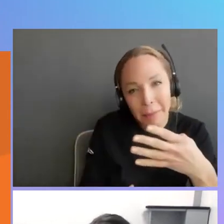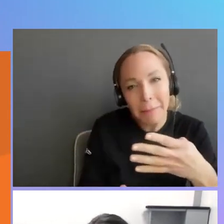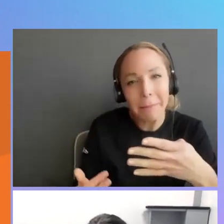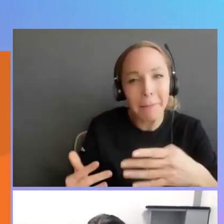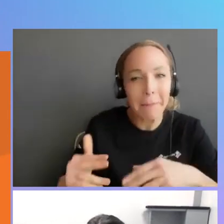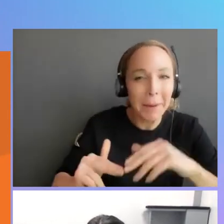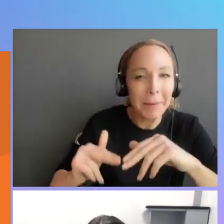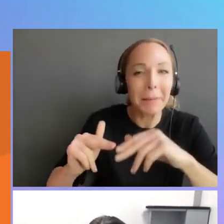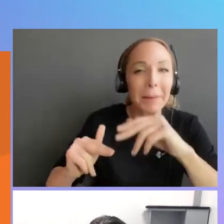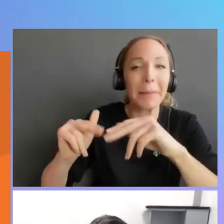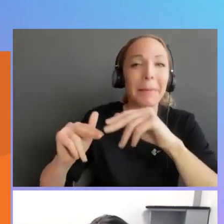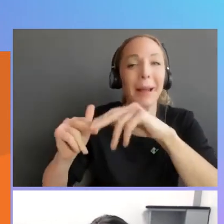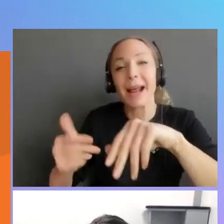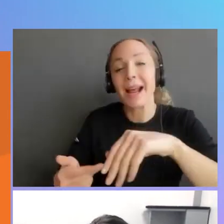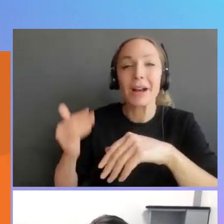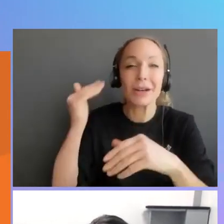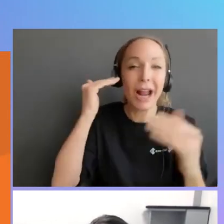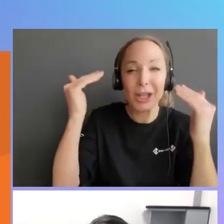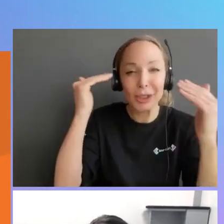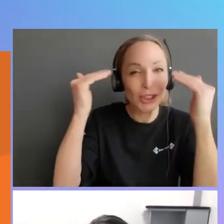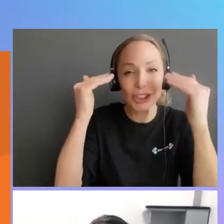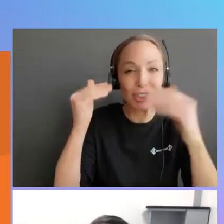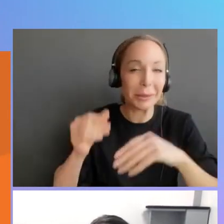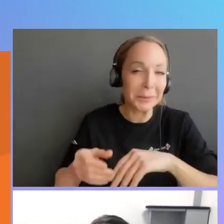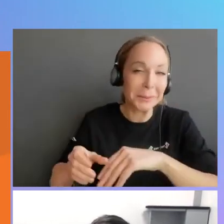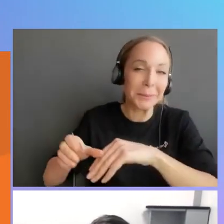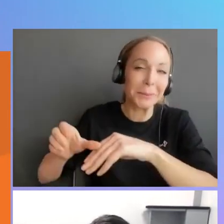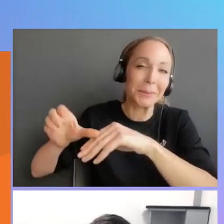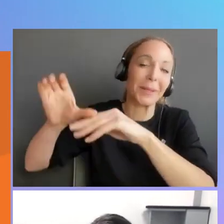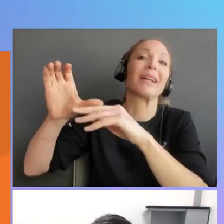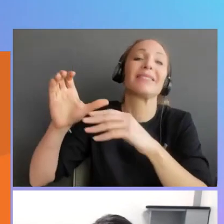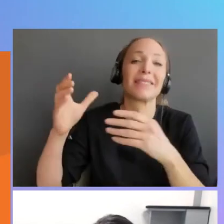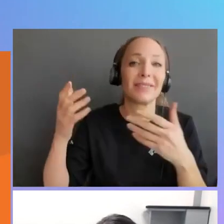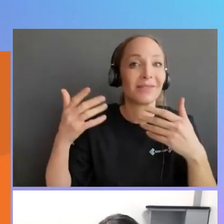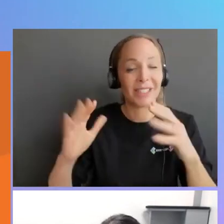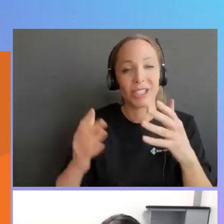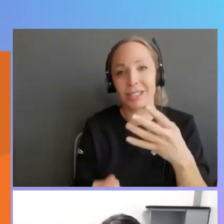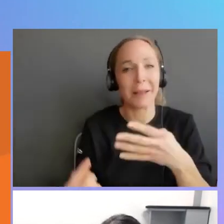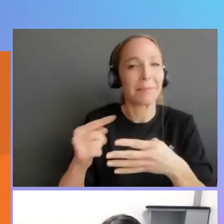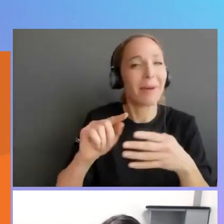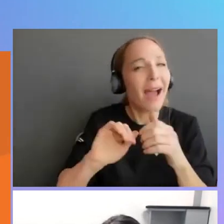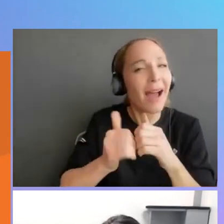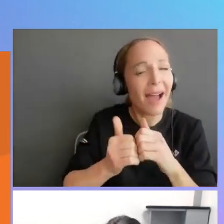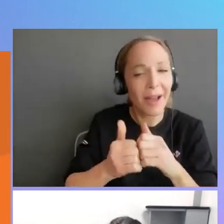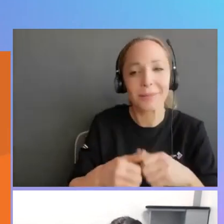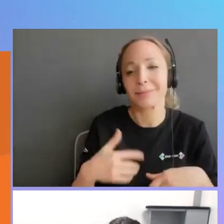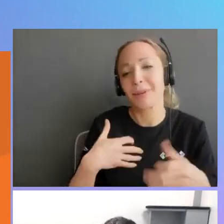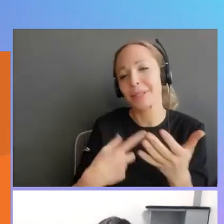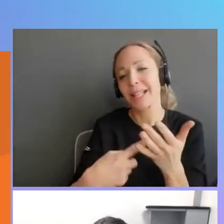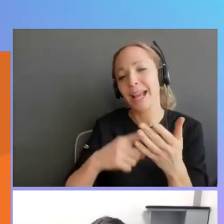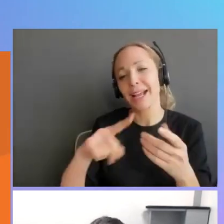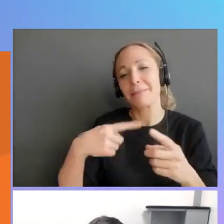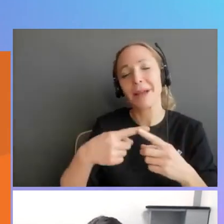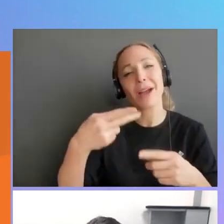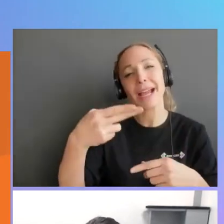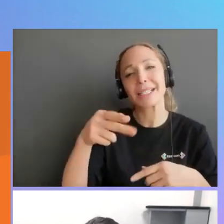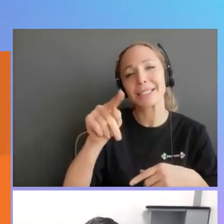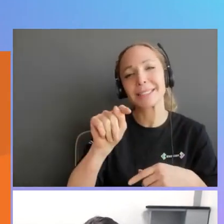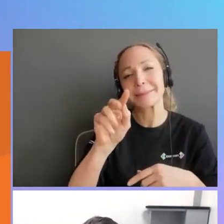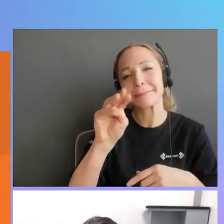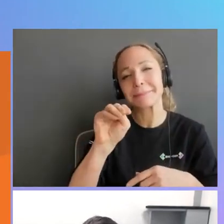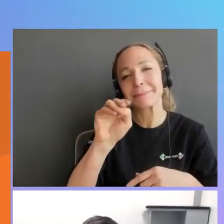the way up to the top? I've got 3 strategies that I want to talk about. HTML best practices, user stories with functional